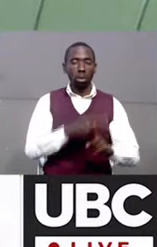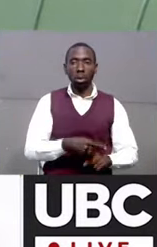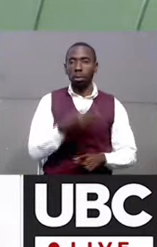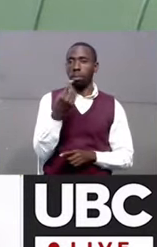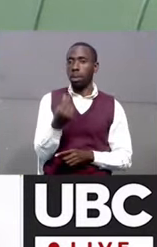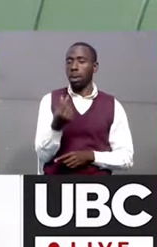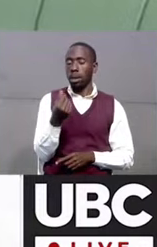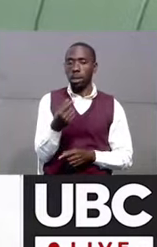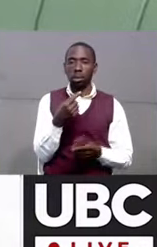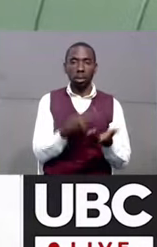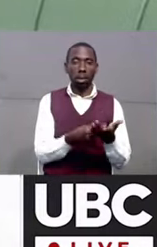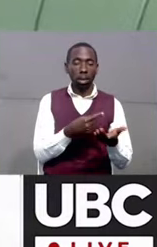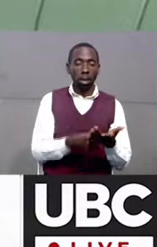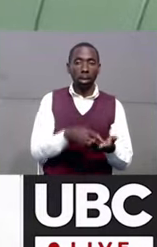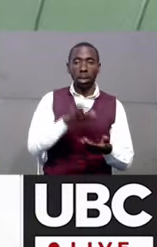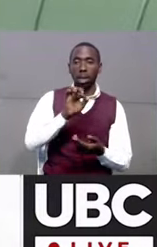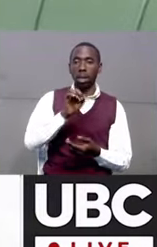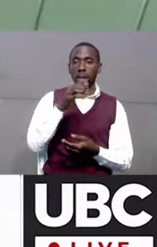shillings